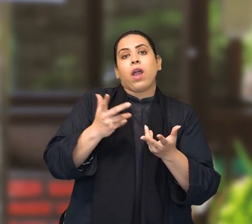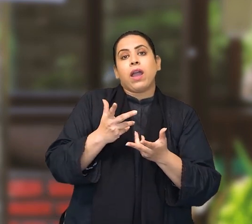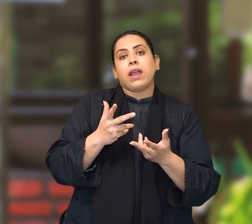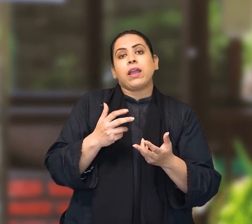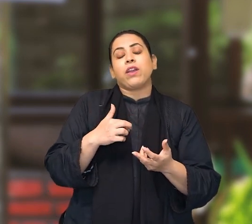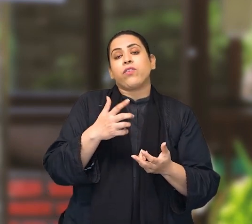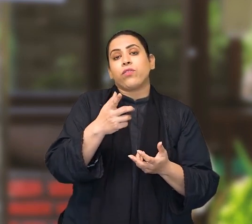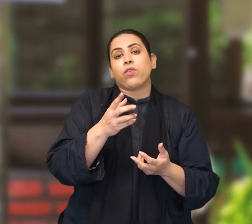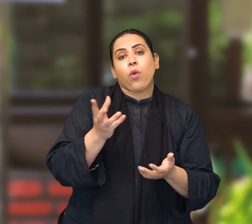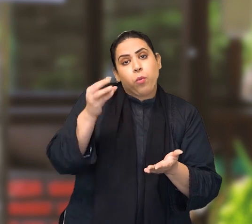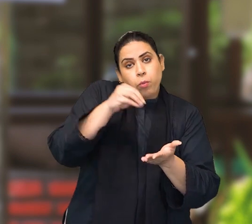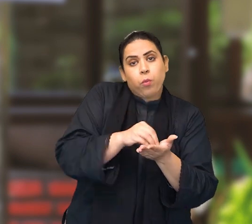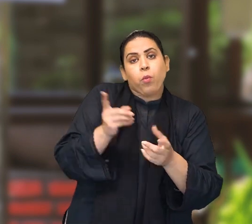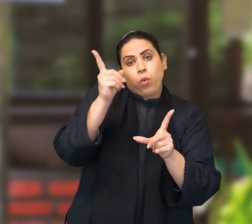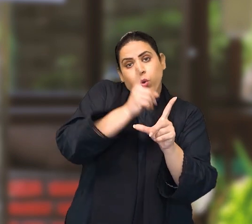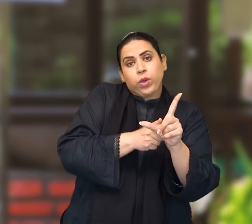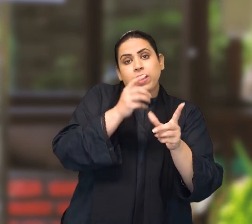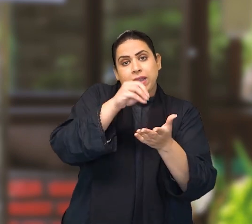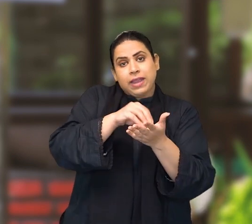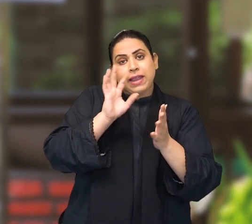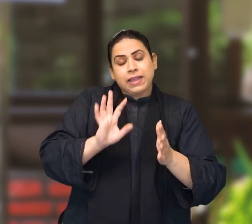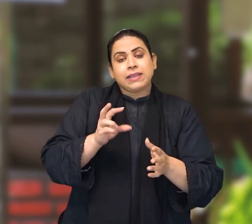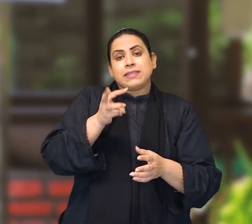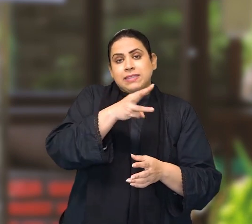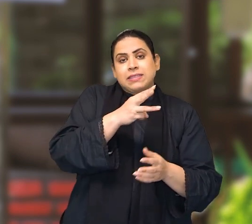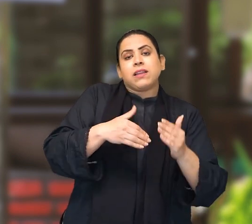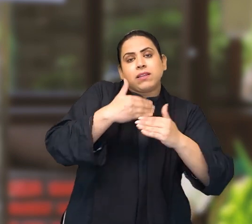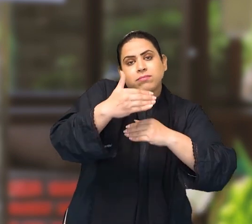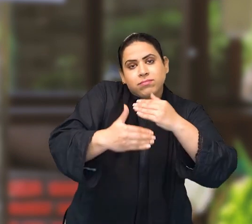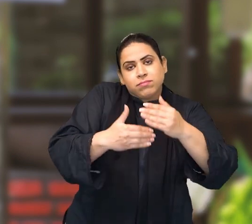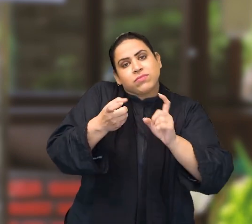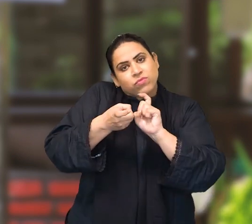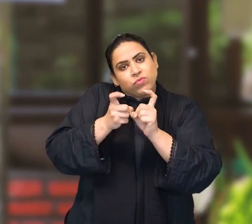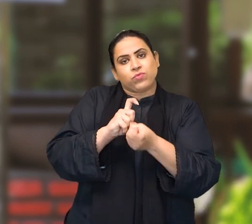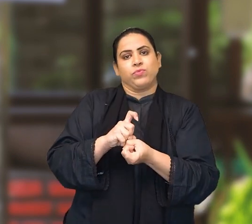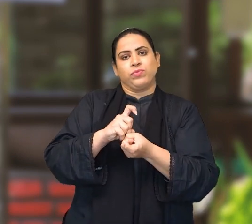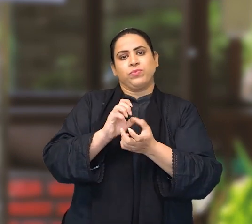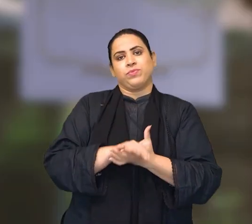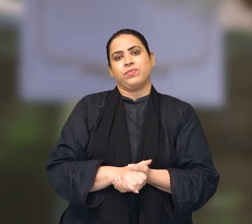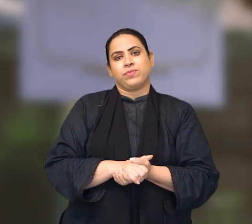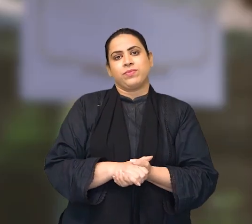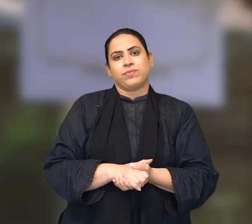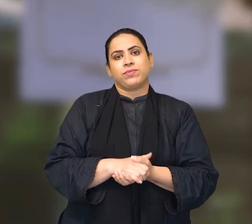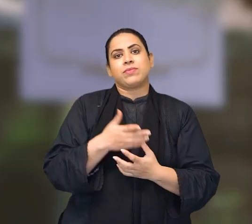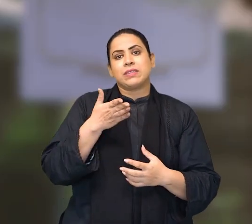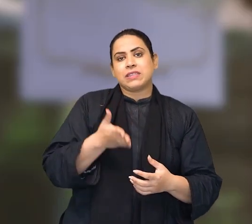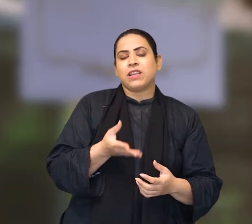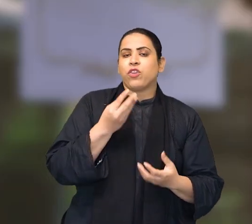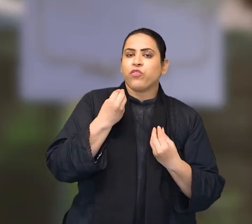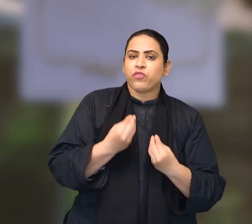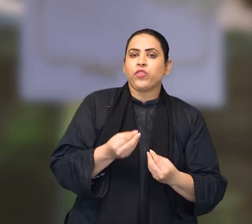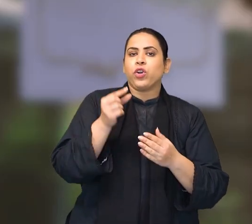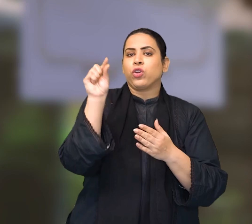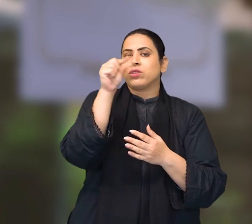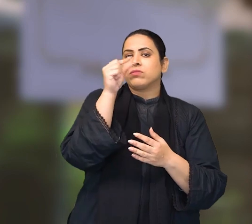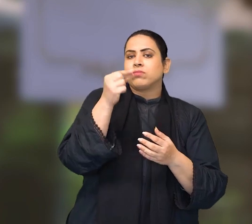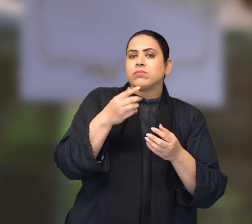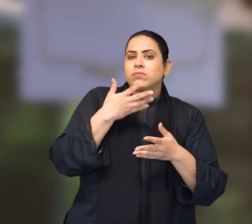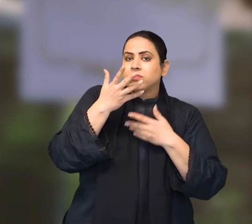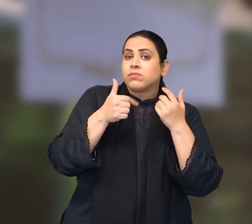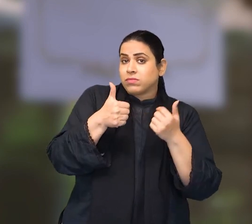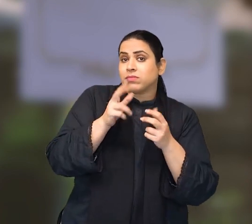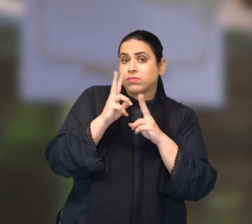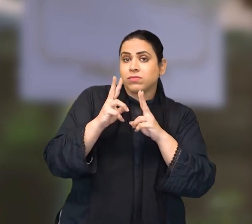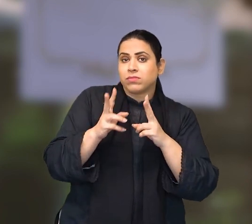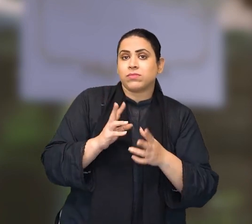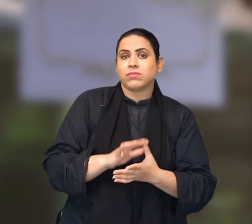within few more years things are gonna get more change. There are few tips and I'll